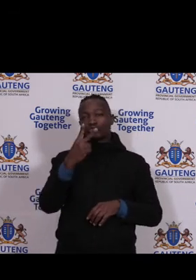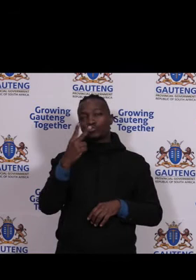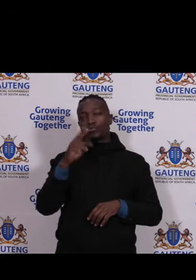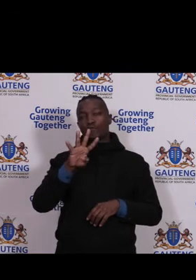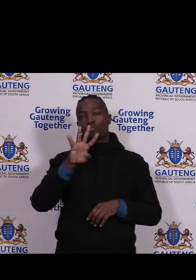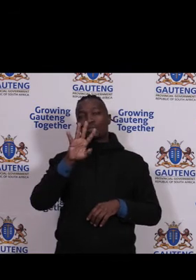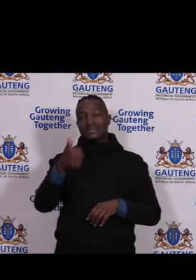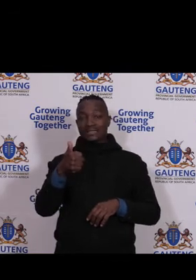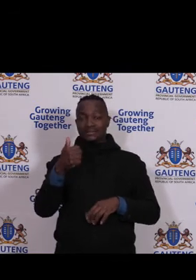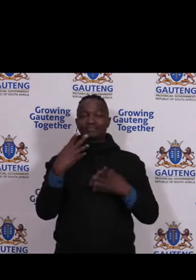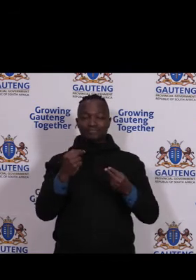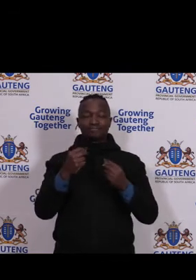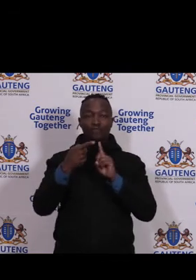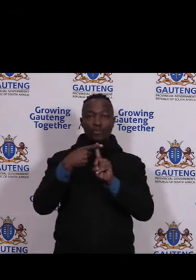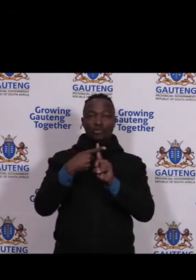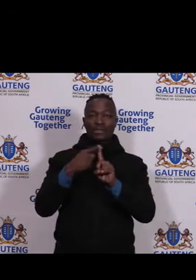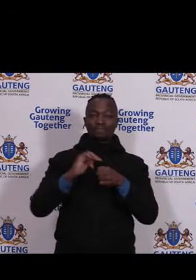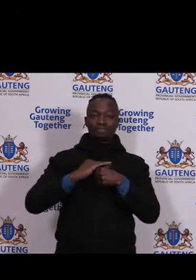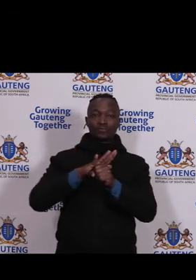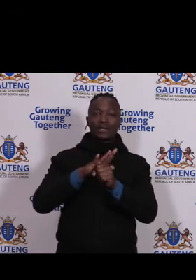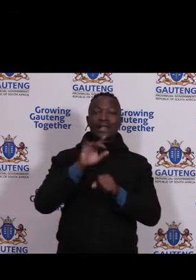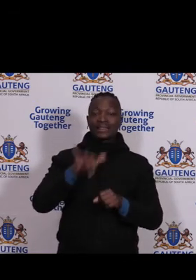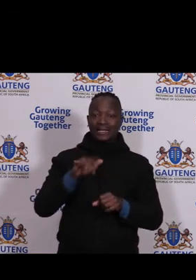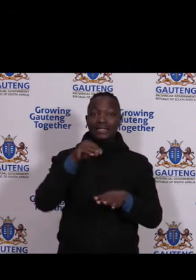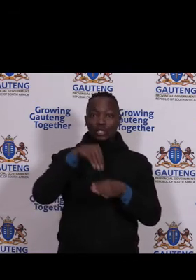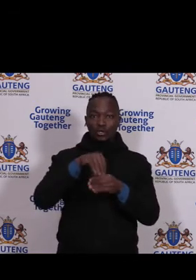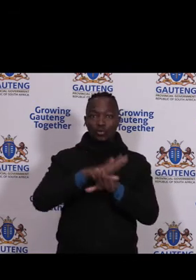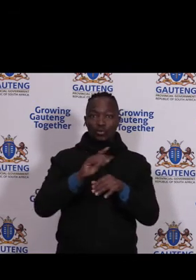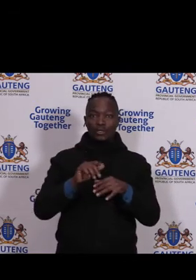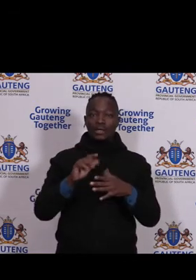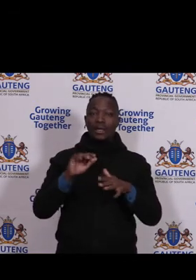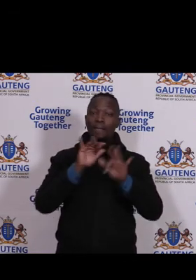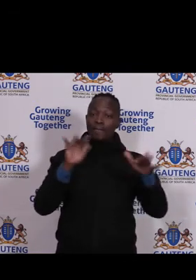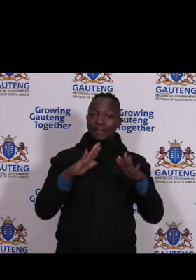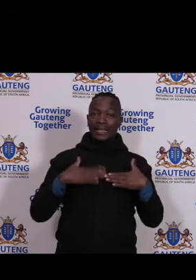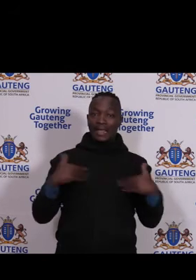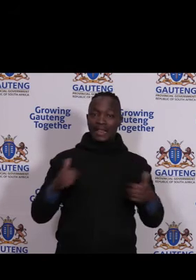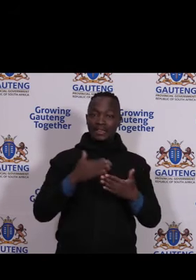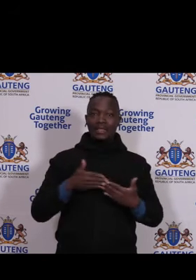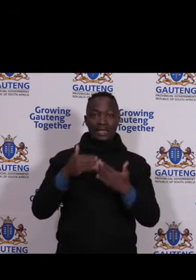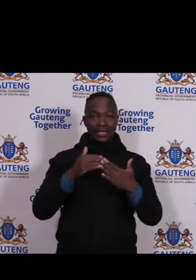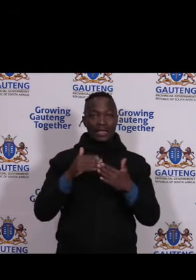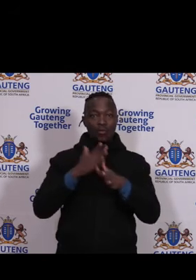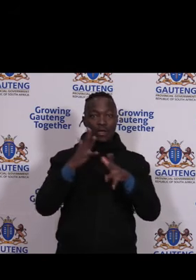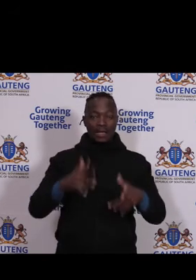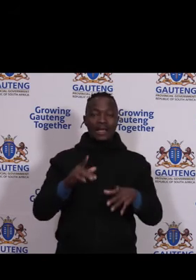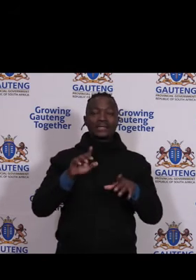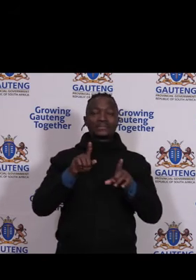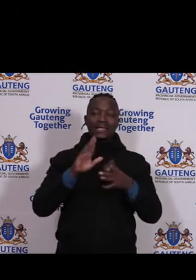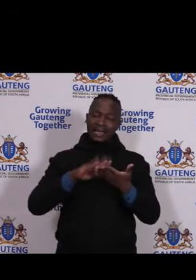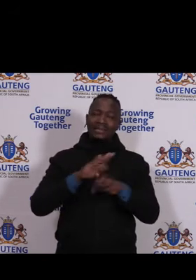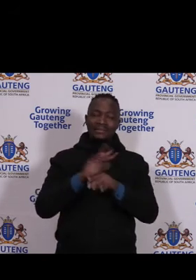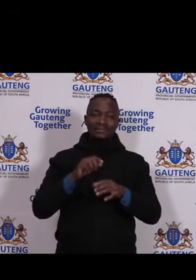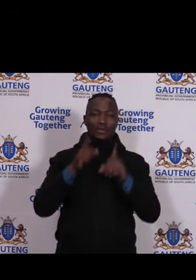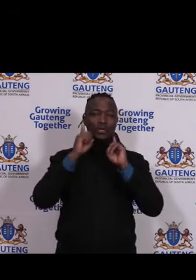3,246 have tested positive, and this includes our public healthcare workers and our educators. It's said also